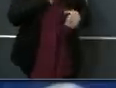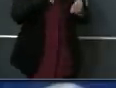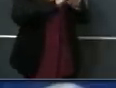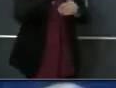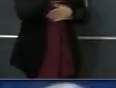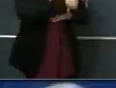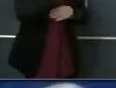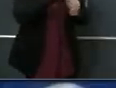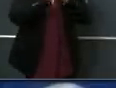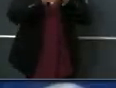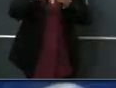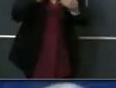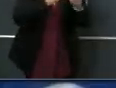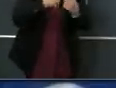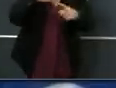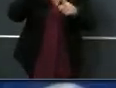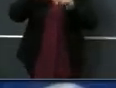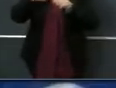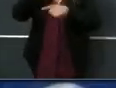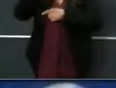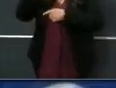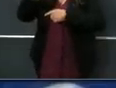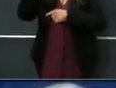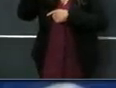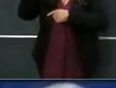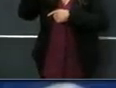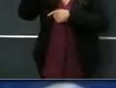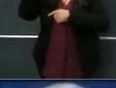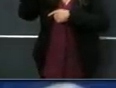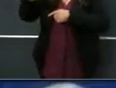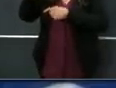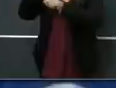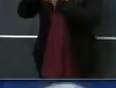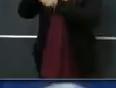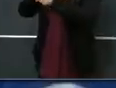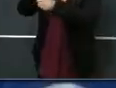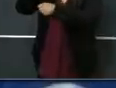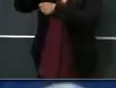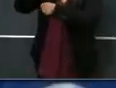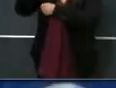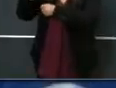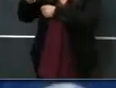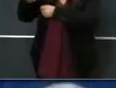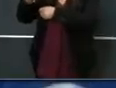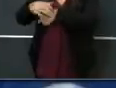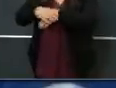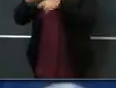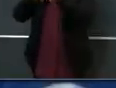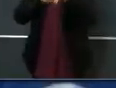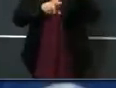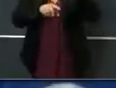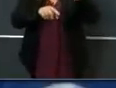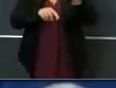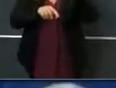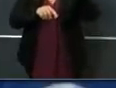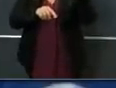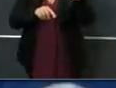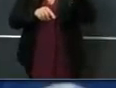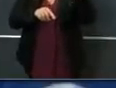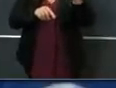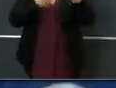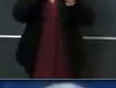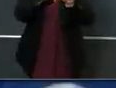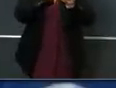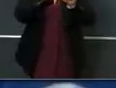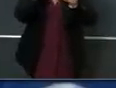in addition to Rob Osborne, who's also available on the line at the CPUC, talk more about his program. We have Dr. Galley